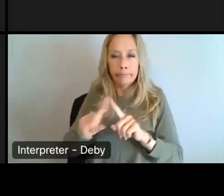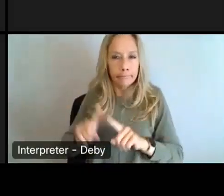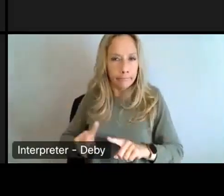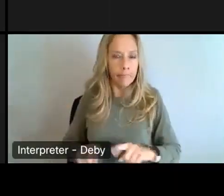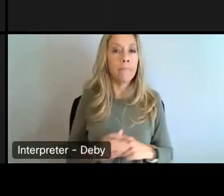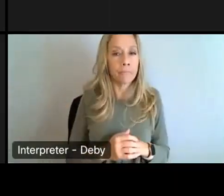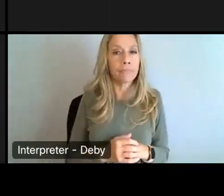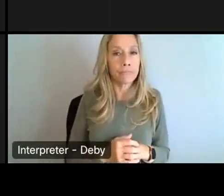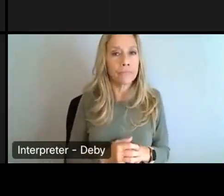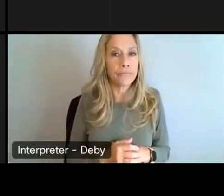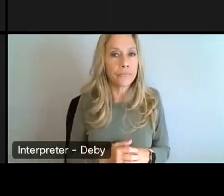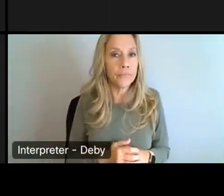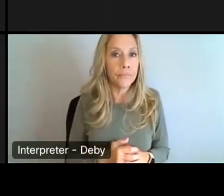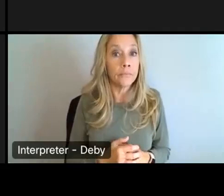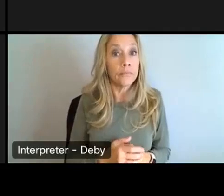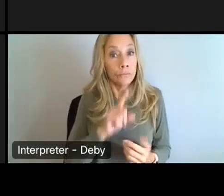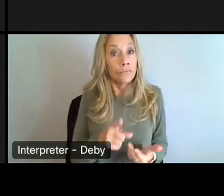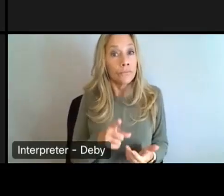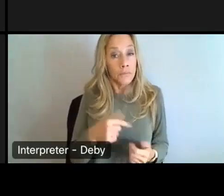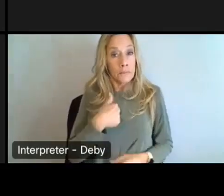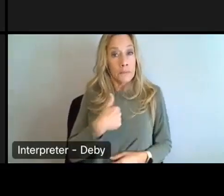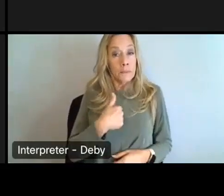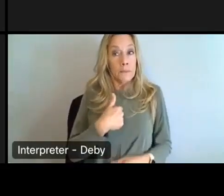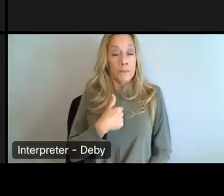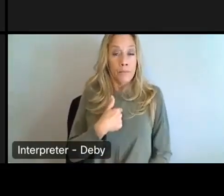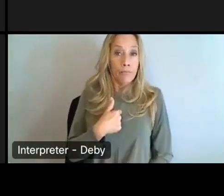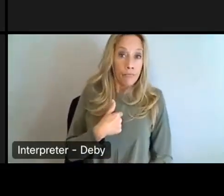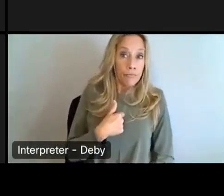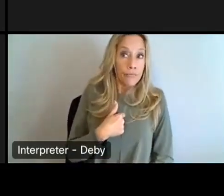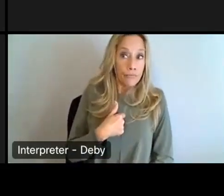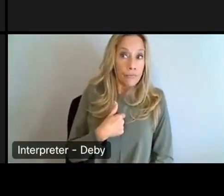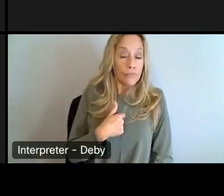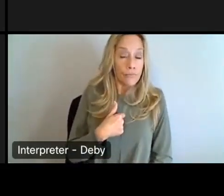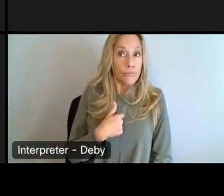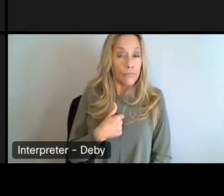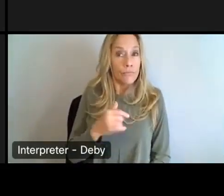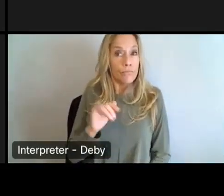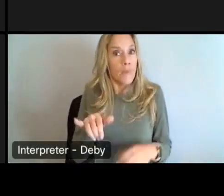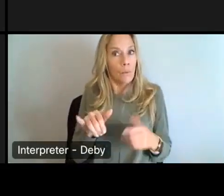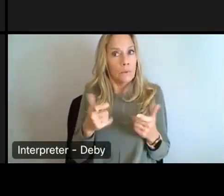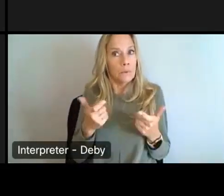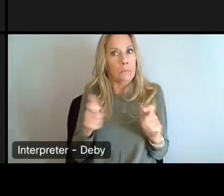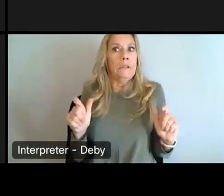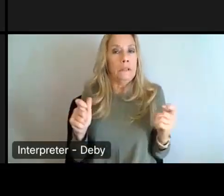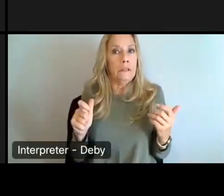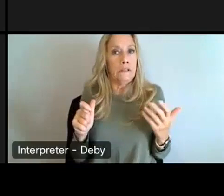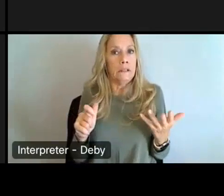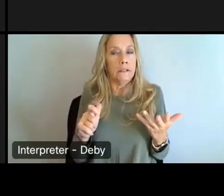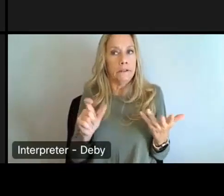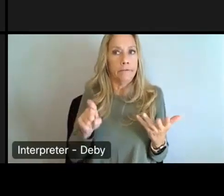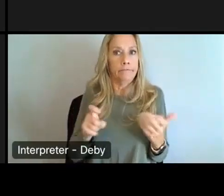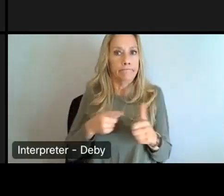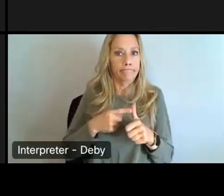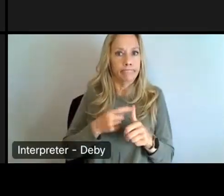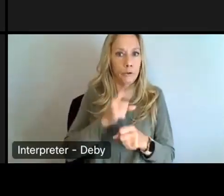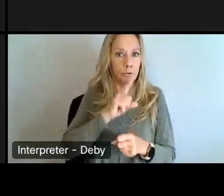And realistically, I think for me personally, um, those were the biggest things that I had to overcome, was making sure that my